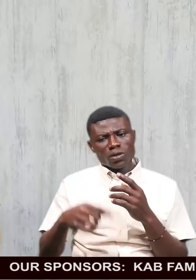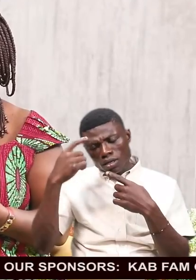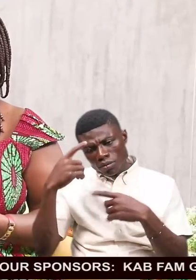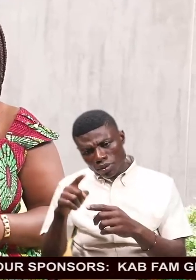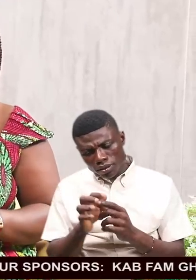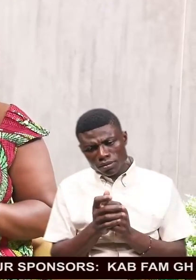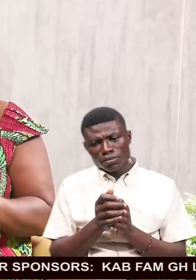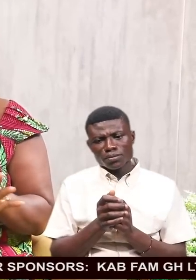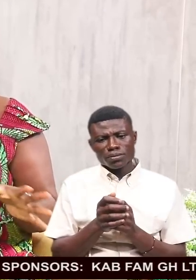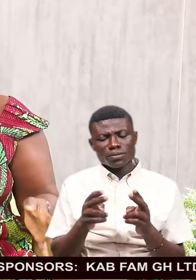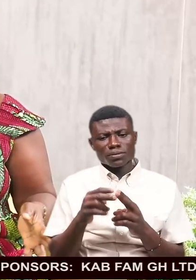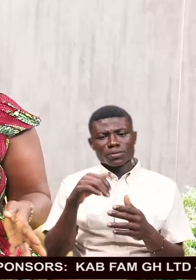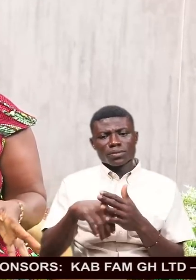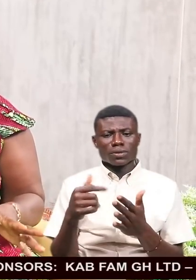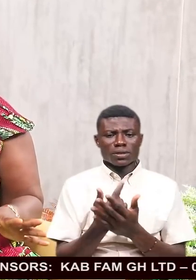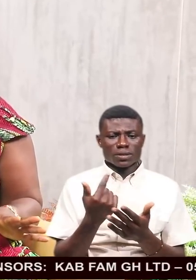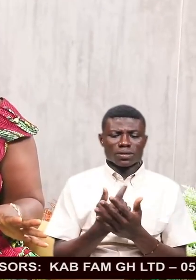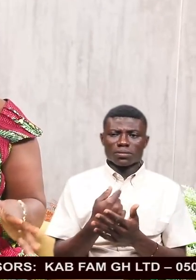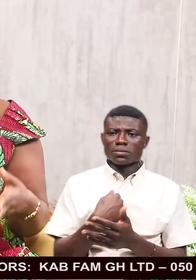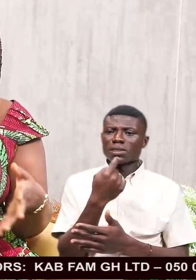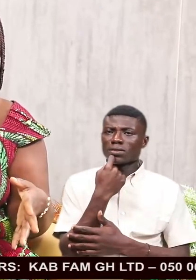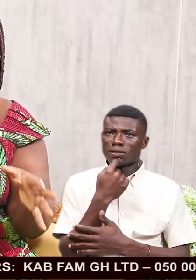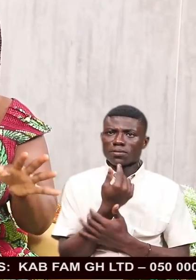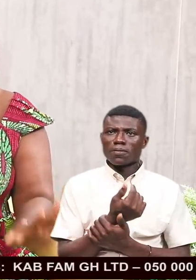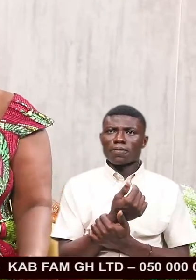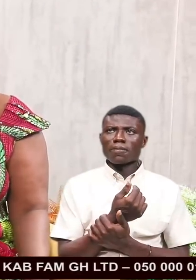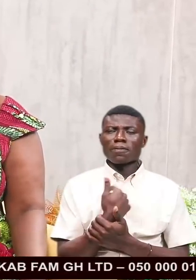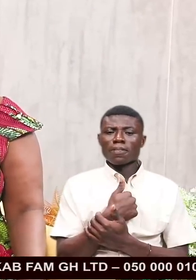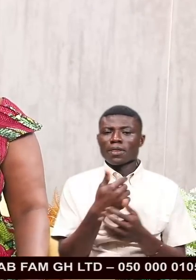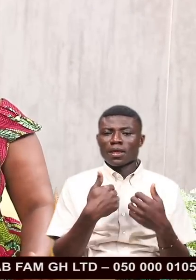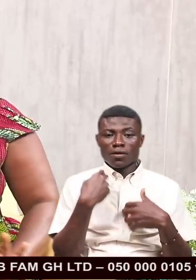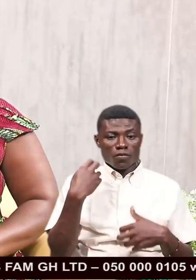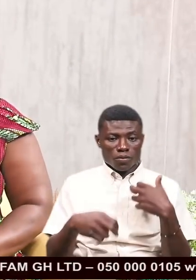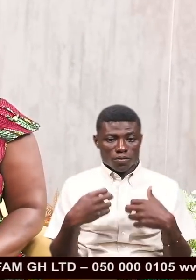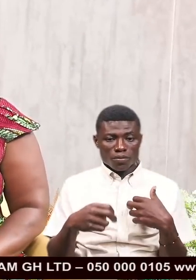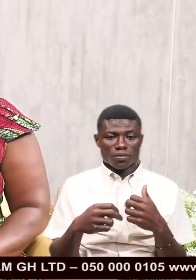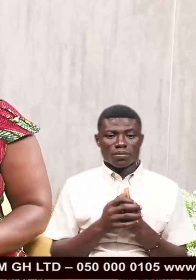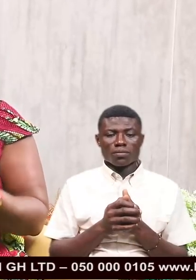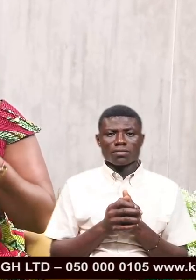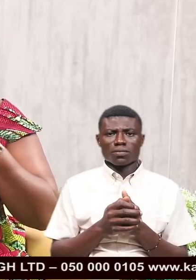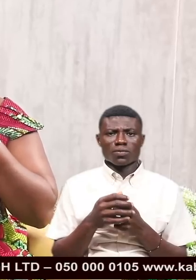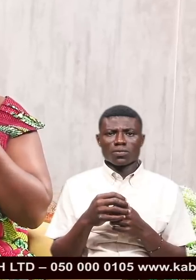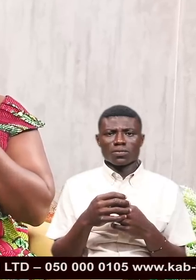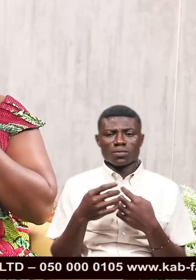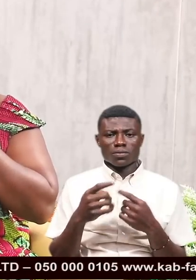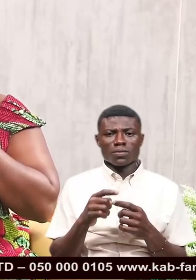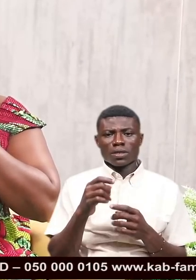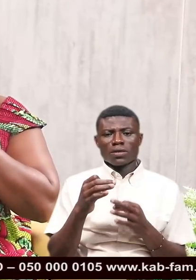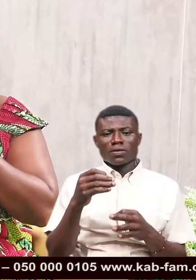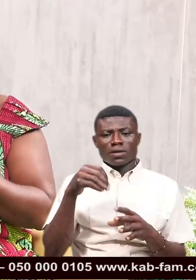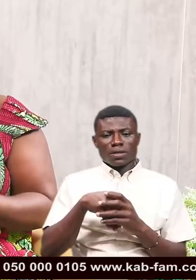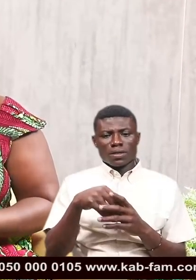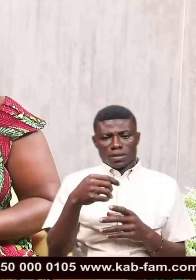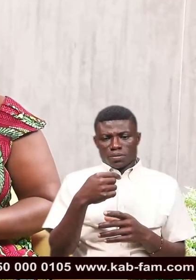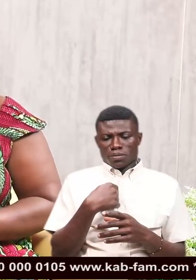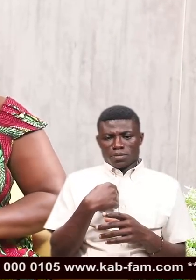enti owo gana ne de na meka se na ye wo problem na ma branya me se ne woni mu e na